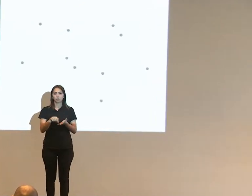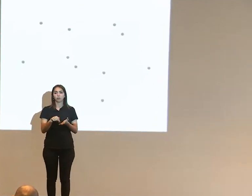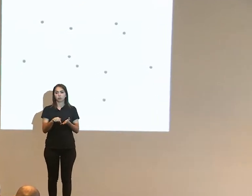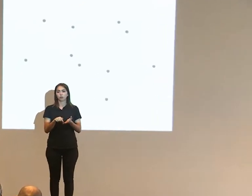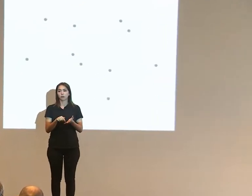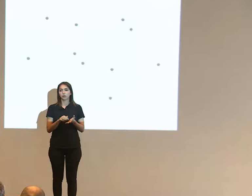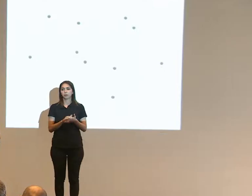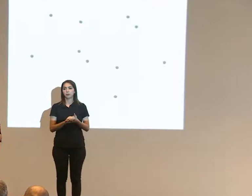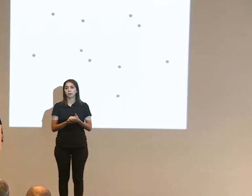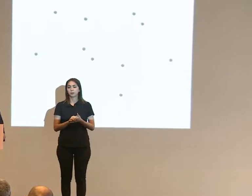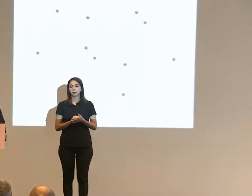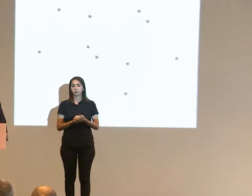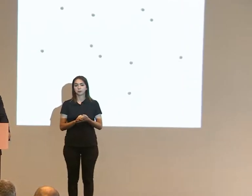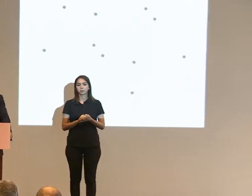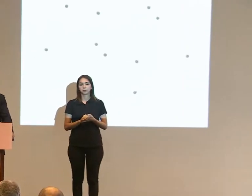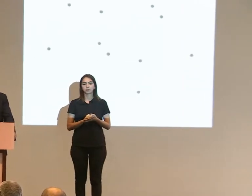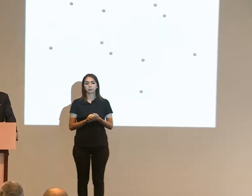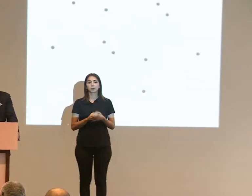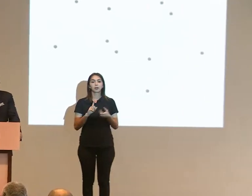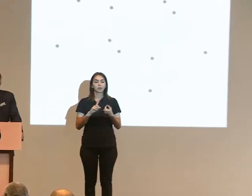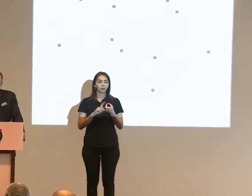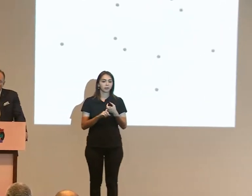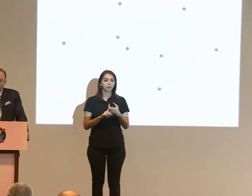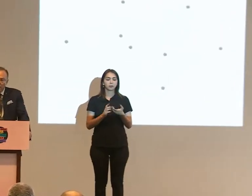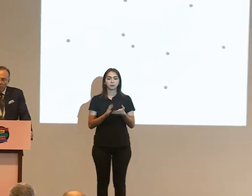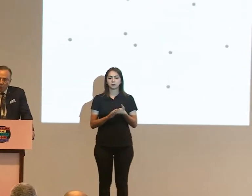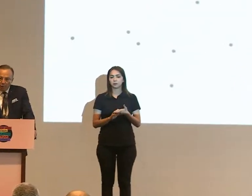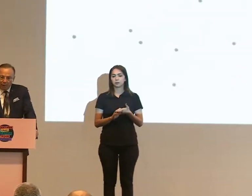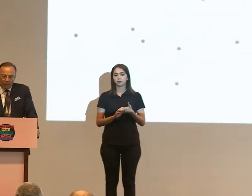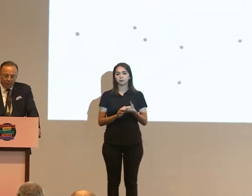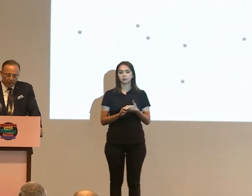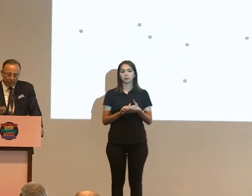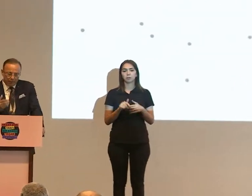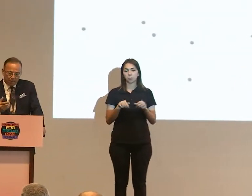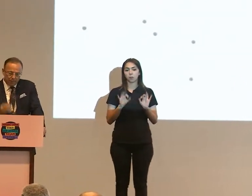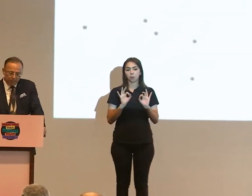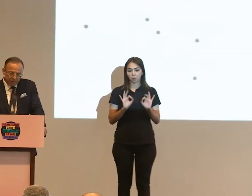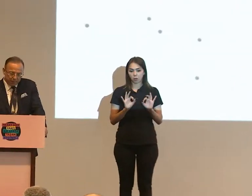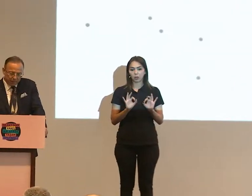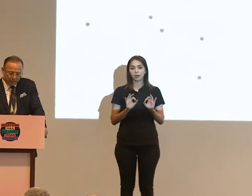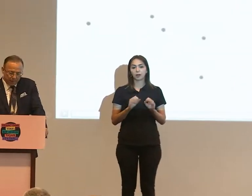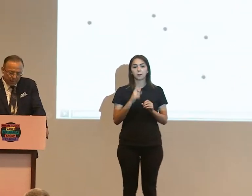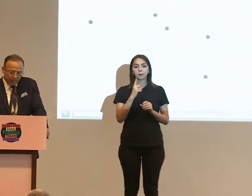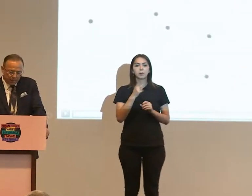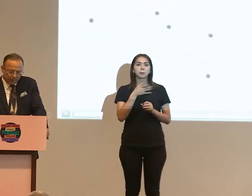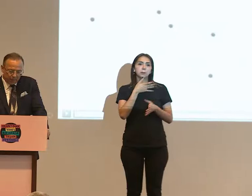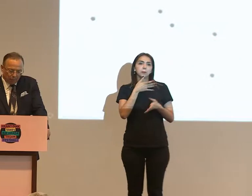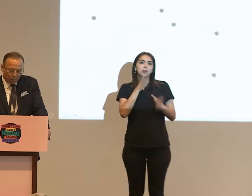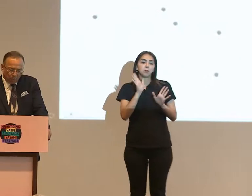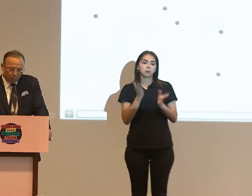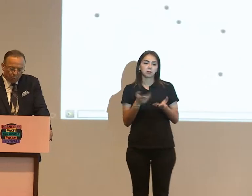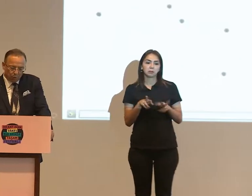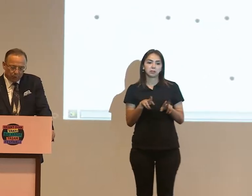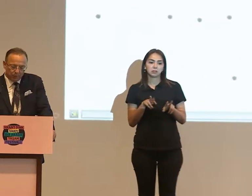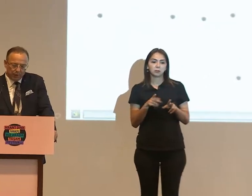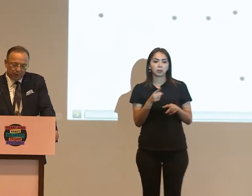understanding and now we are able to better respond to this question